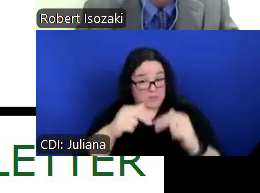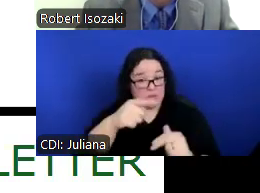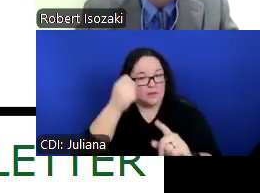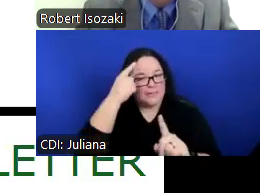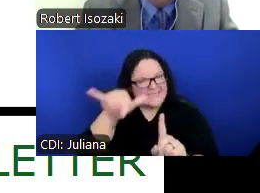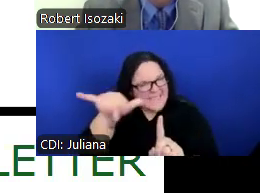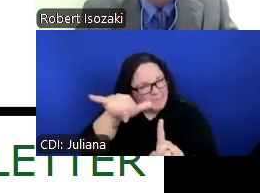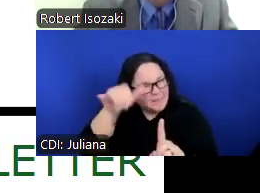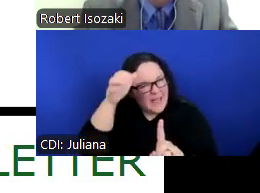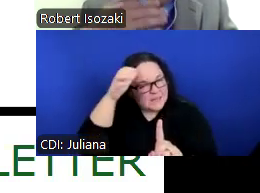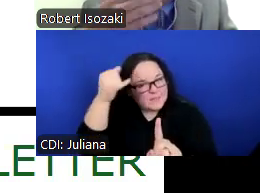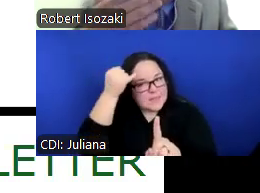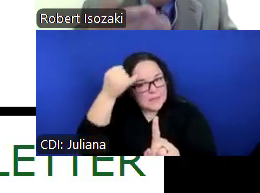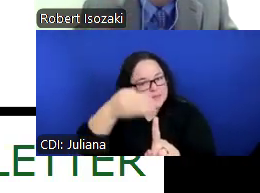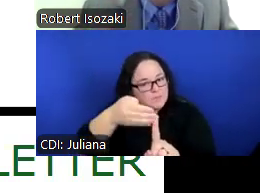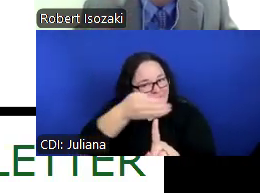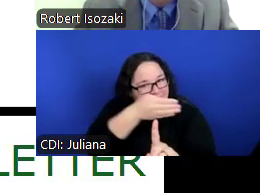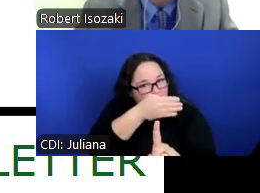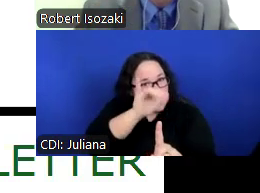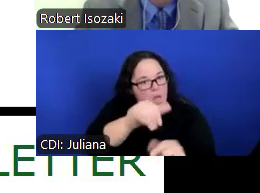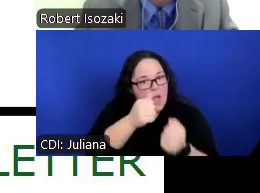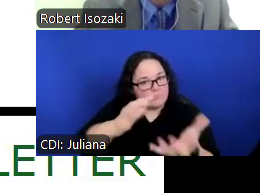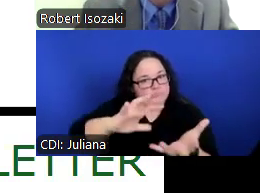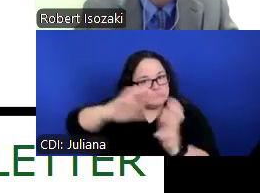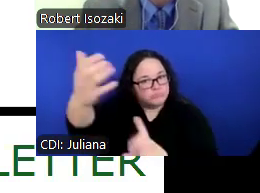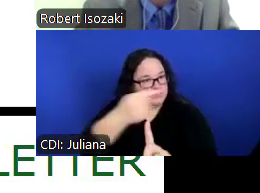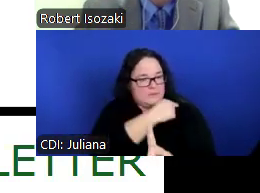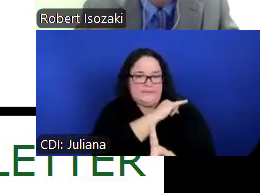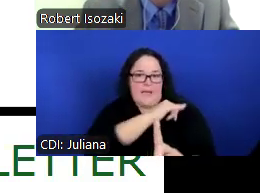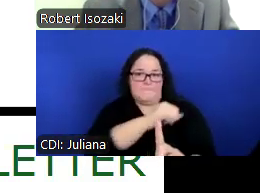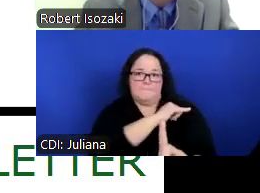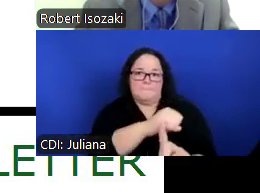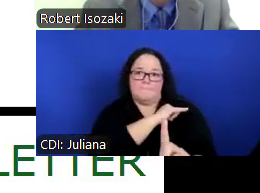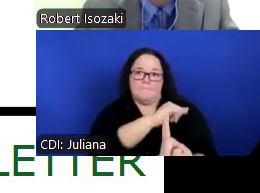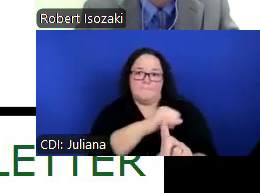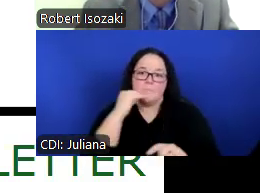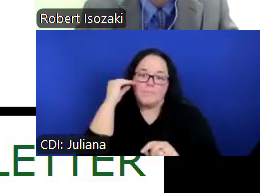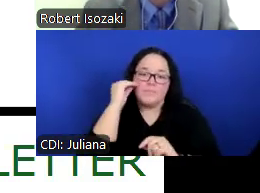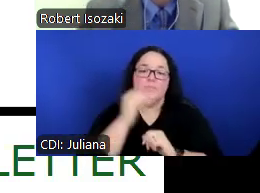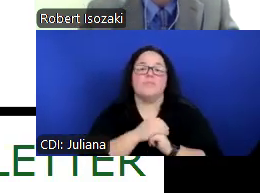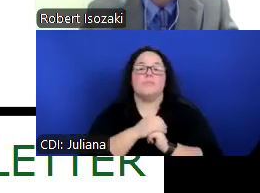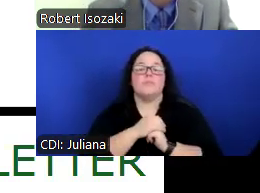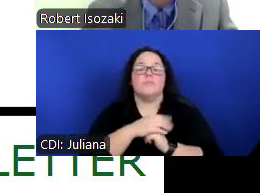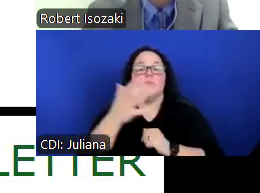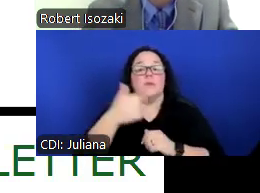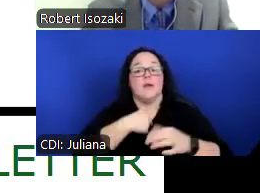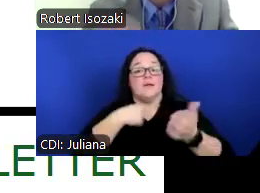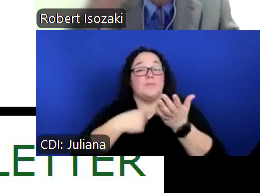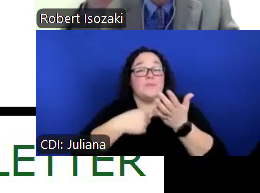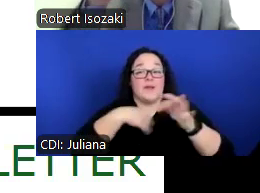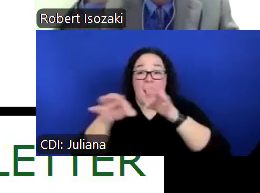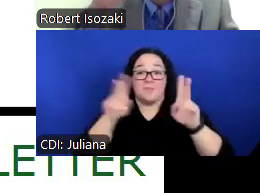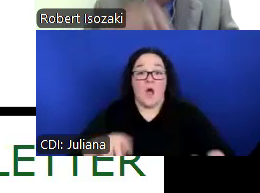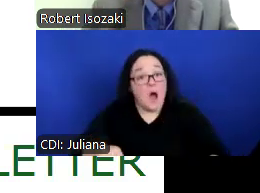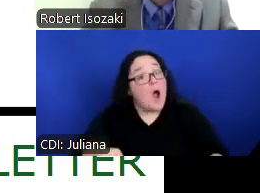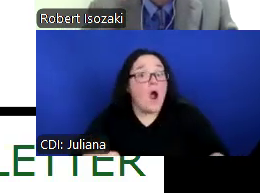to clarify that because, again, when we go through that quickly, sometimes it's misunderstood. Yeah, one of the things that